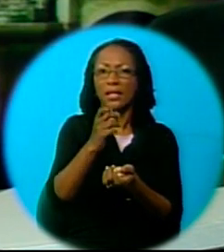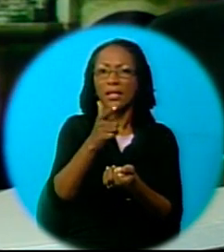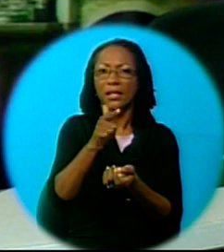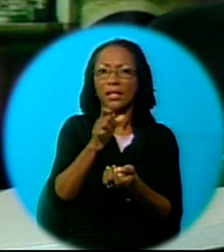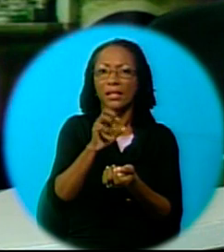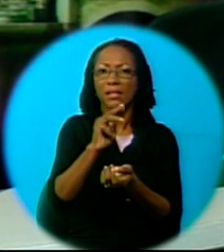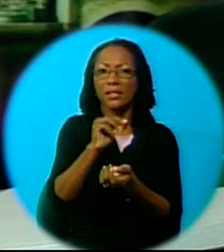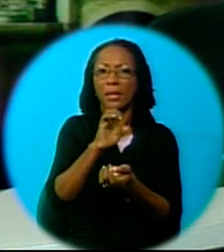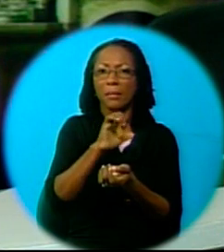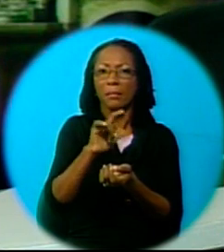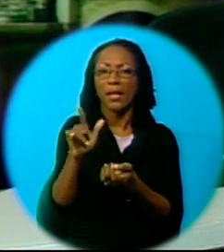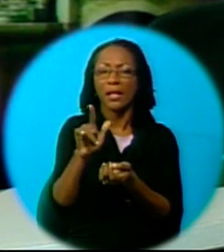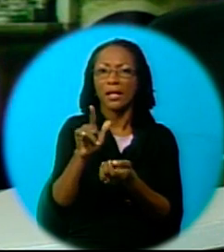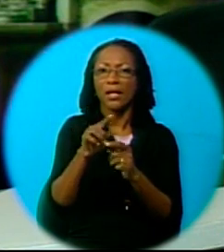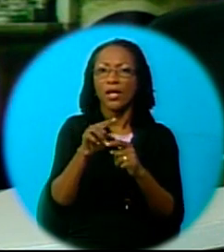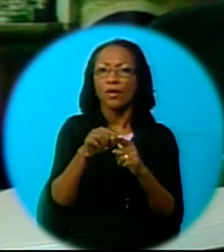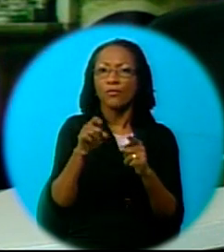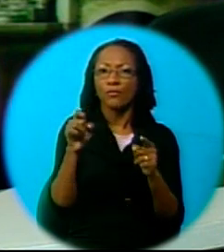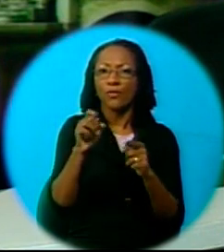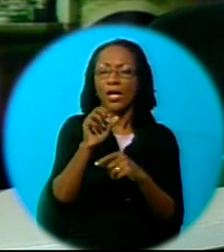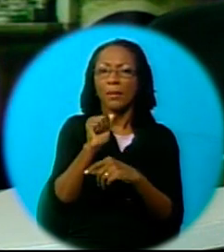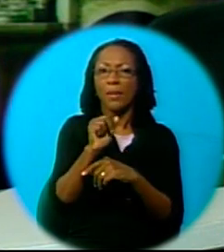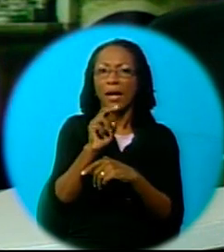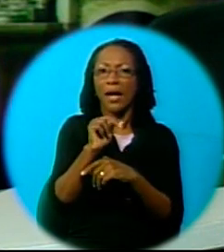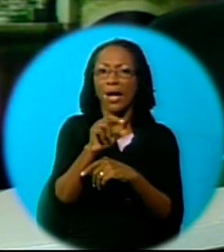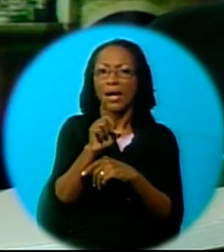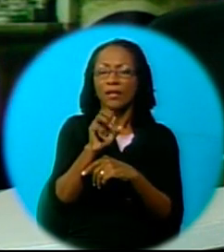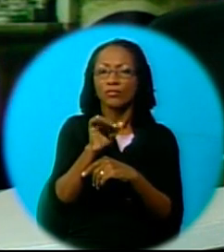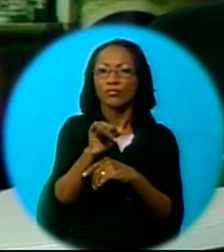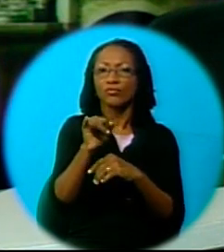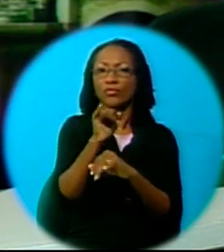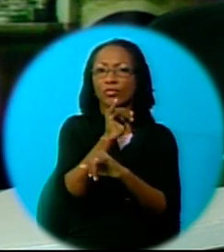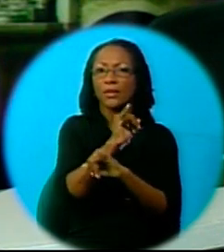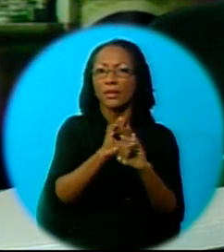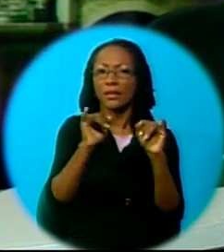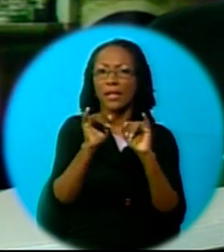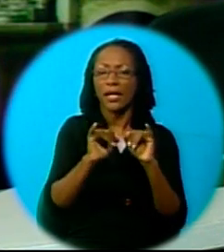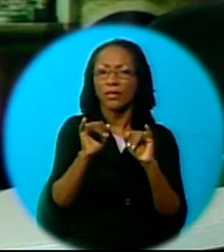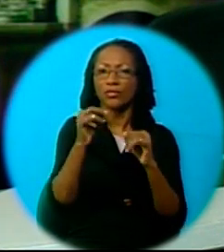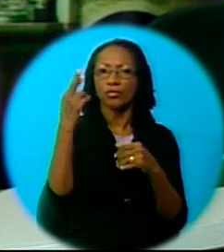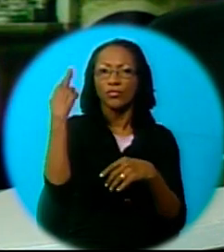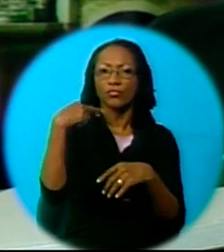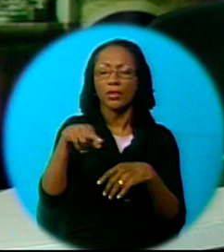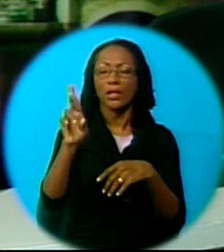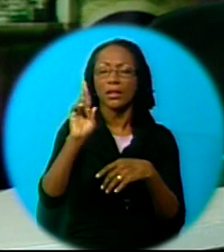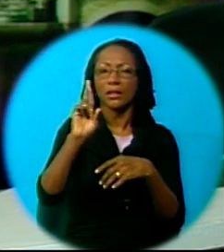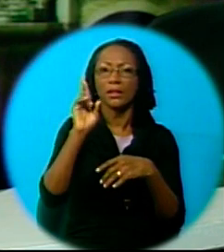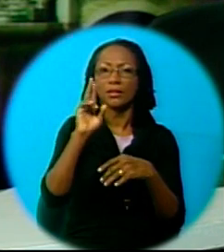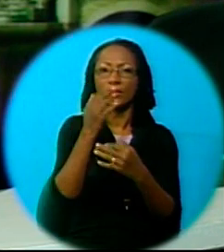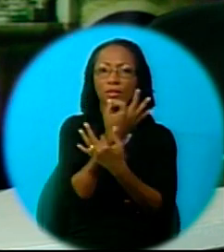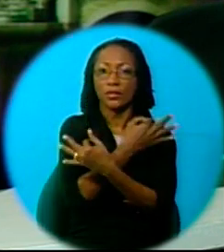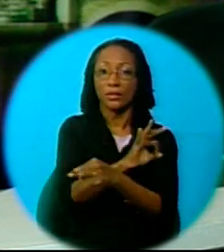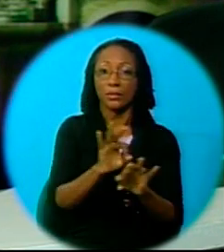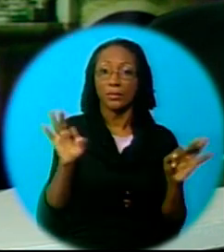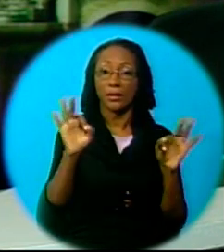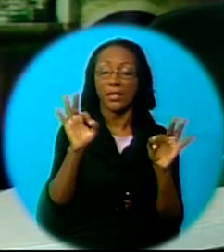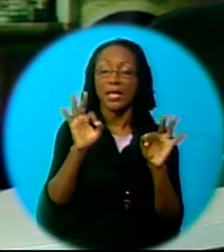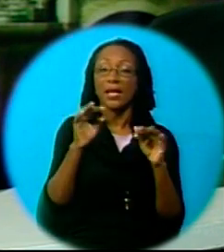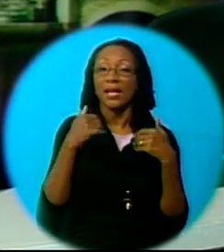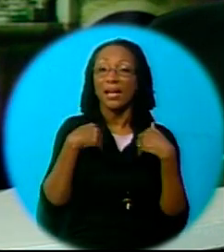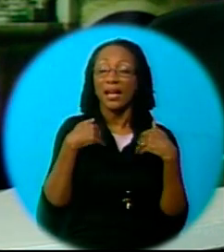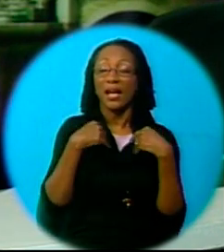Andrews University International Religious Liberty Institute. He says the subject has gained worldwide attention and in